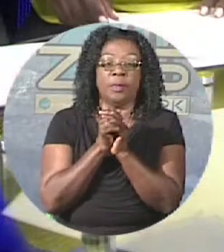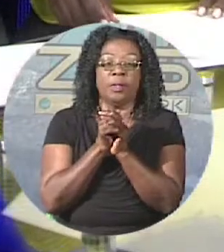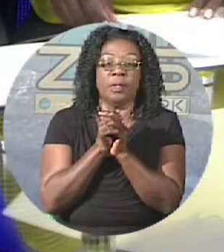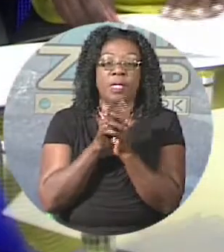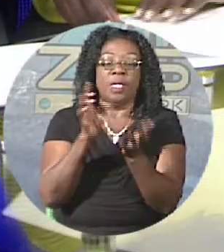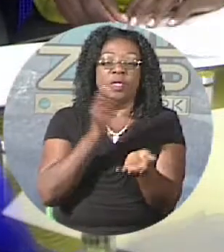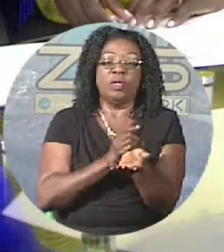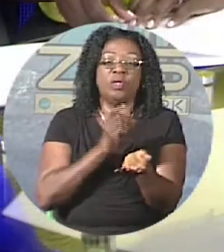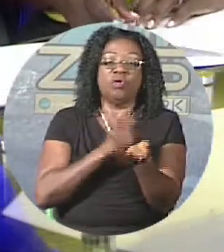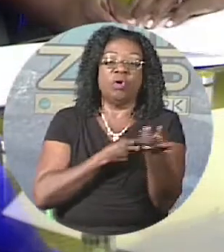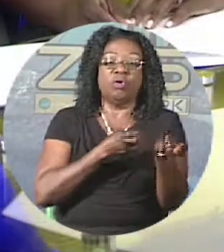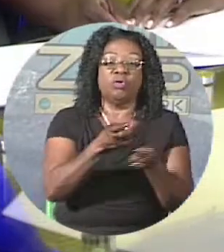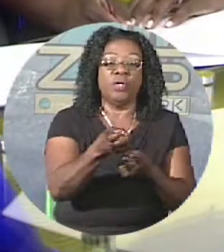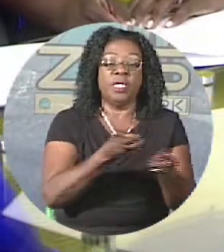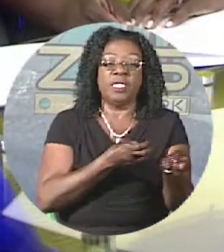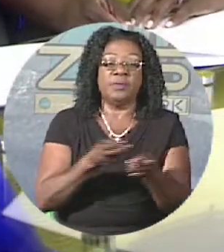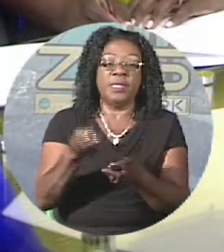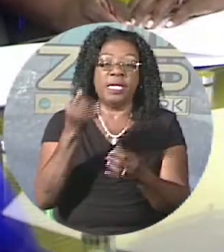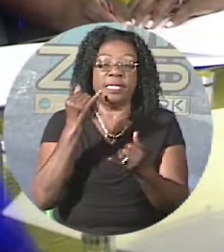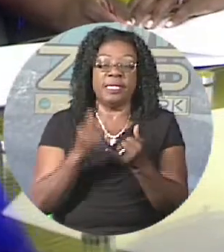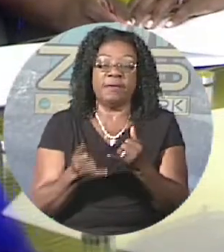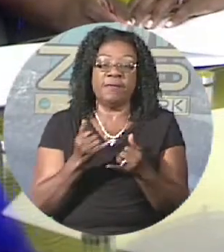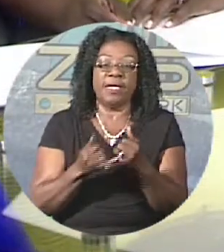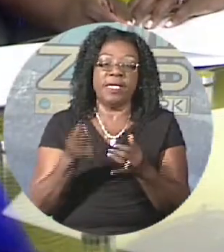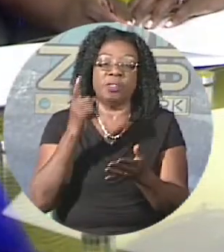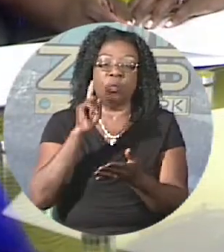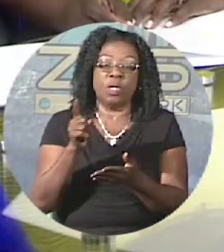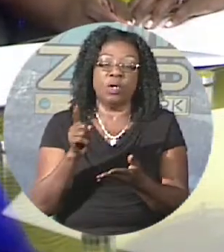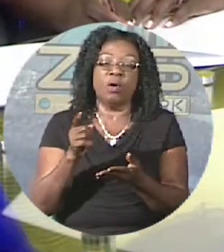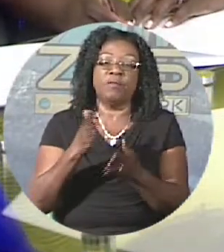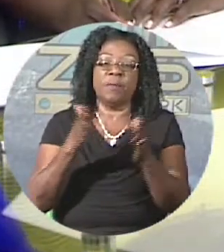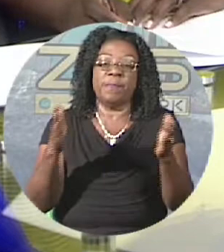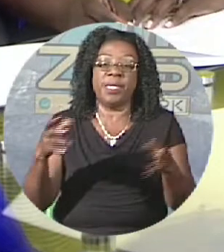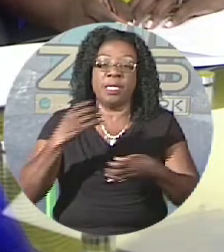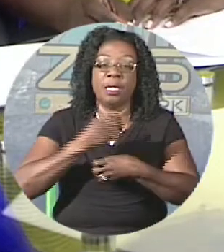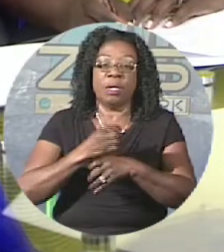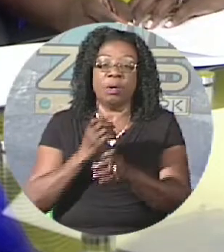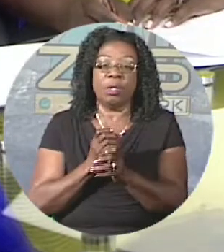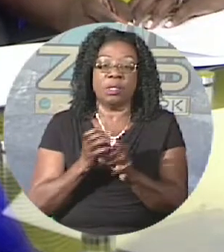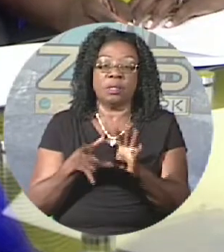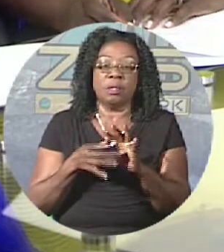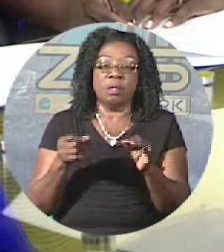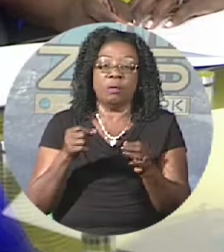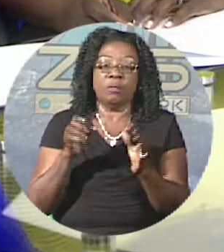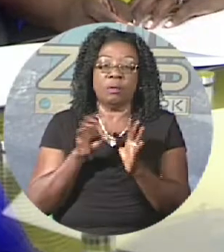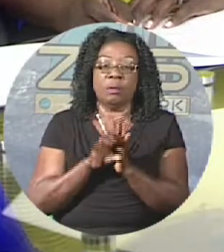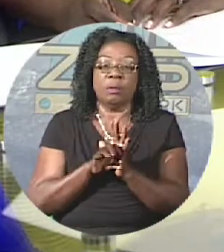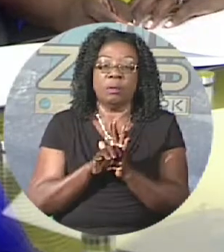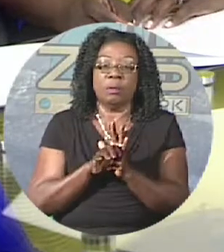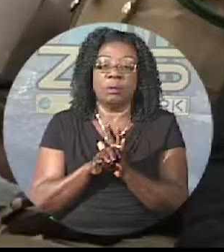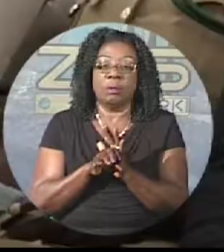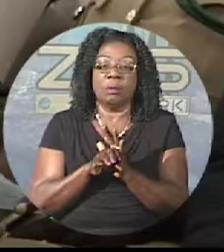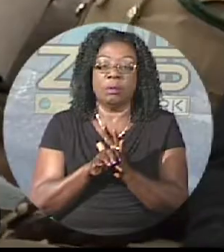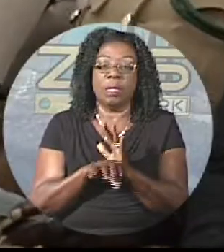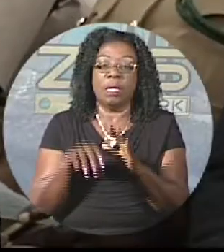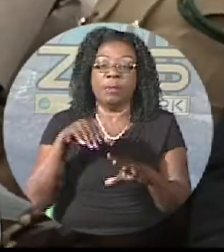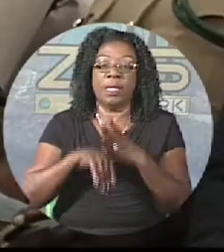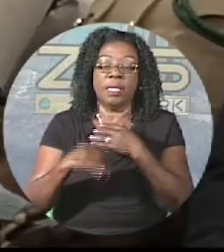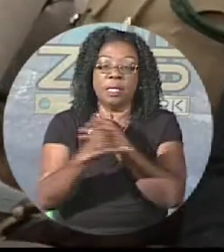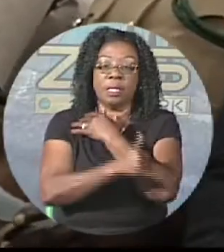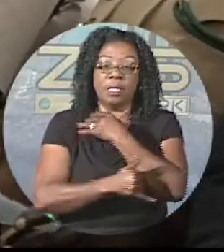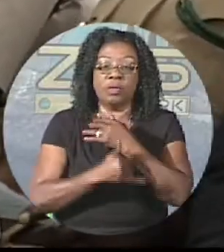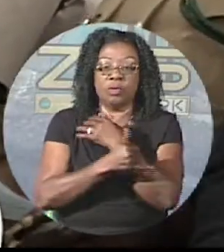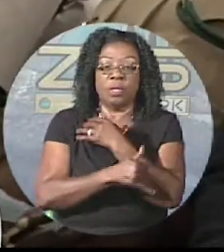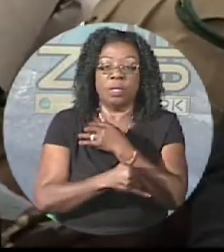The drug trade has been identified as one of the root causes of crime in the country. Noting this, National Security Minister the Honorable Marvin